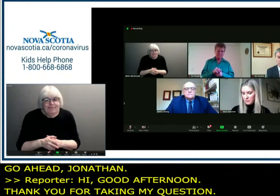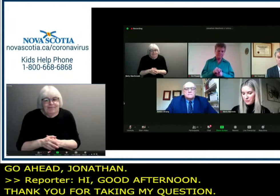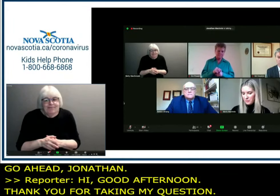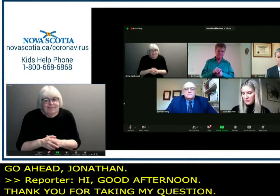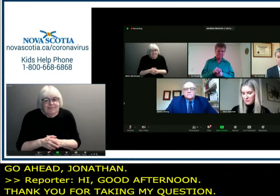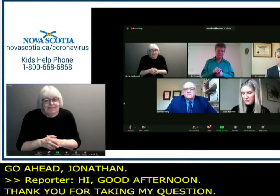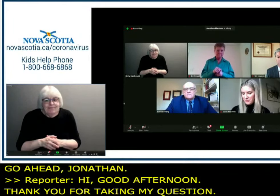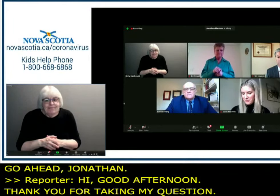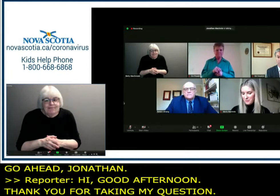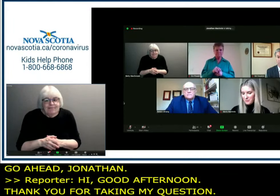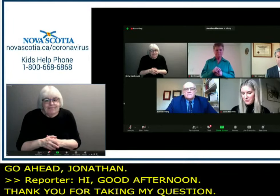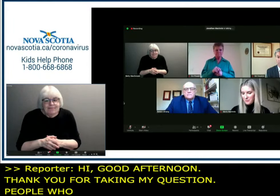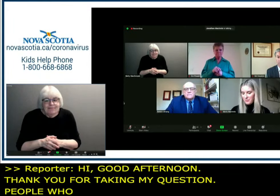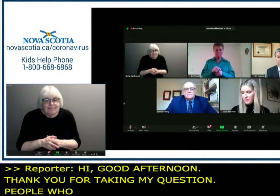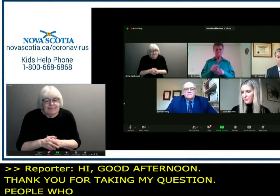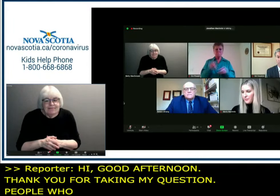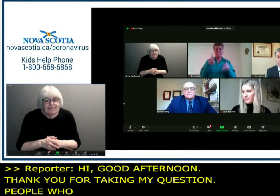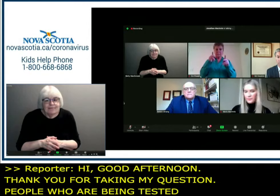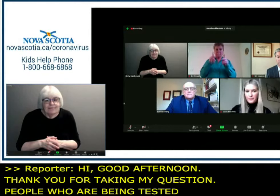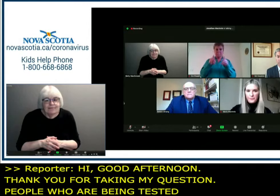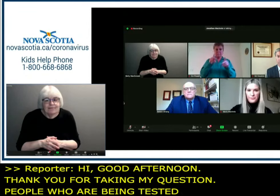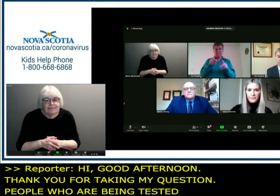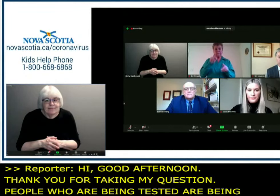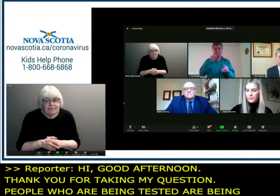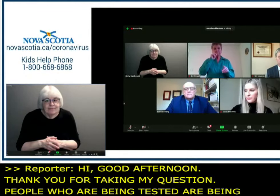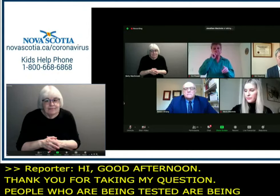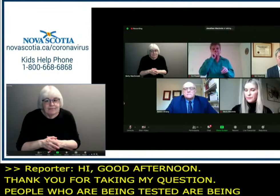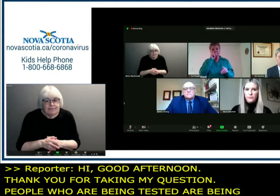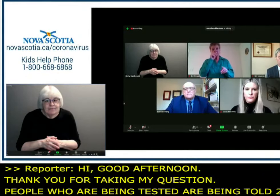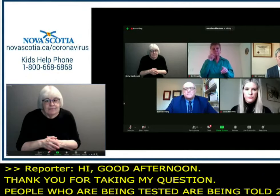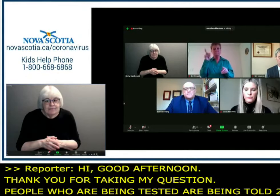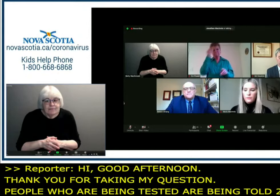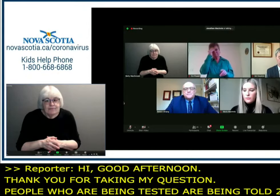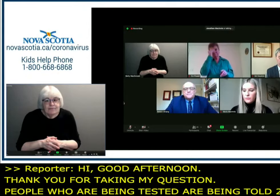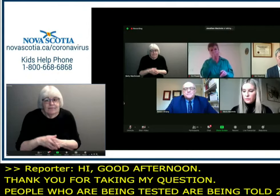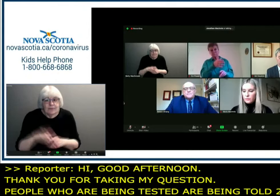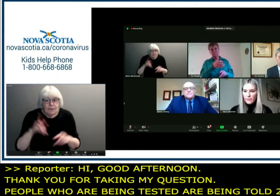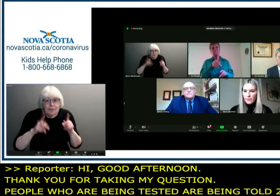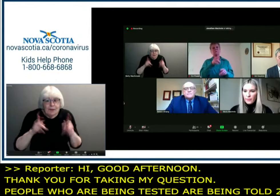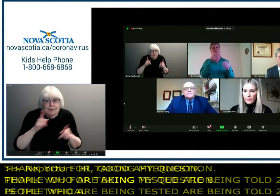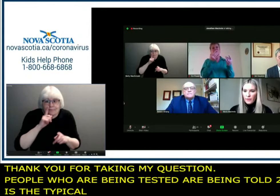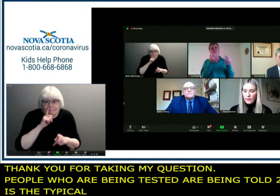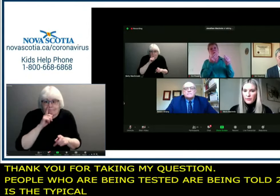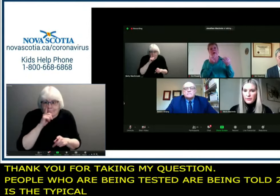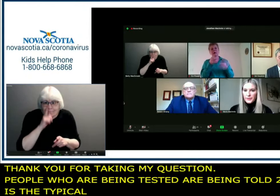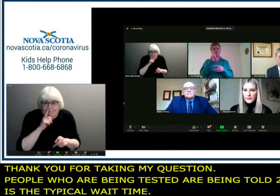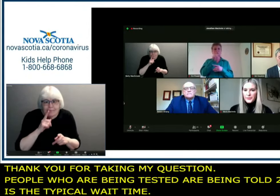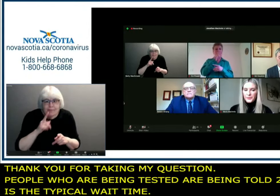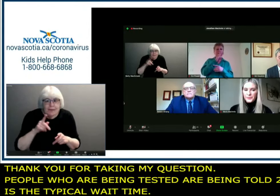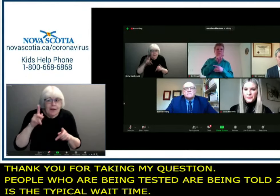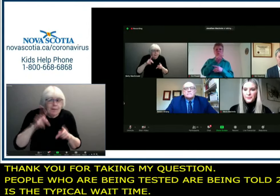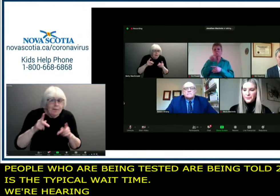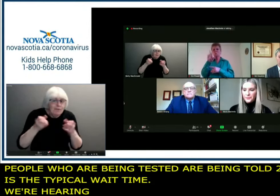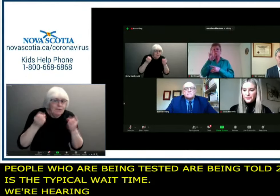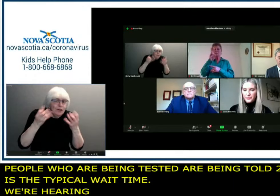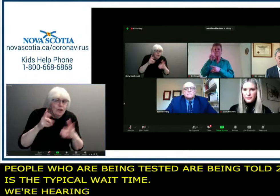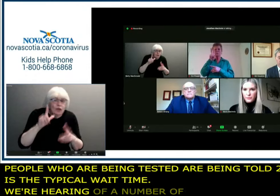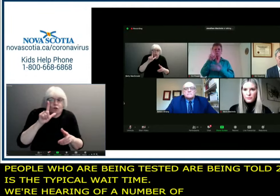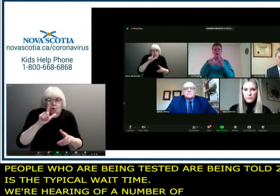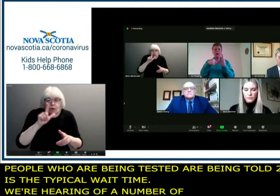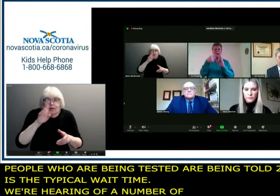People who are being tested are being told 24 to 72 hours is the typical wait time. We're hearing of a number of instances